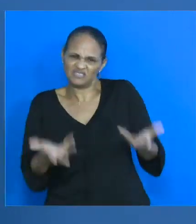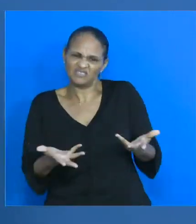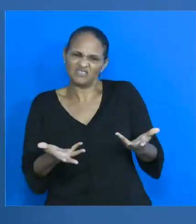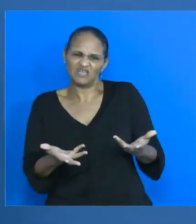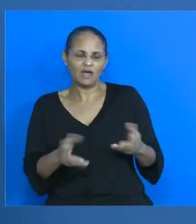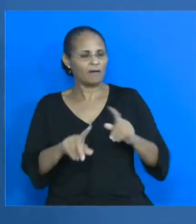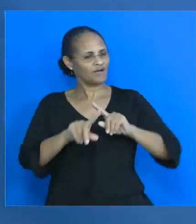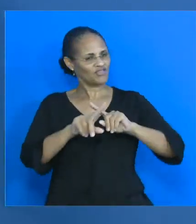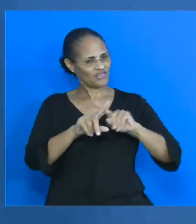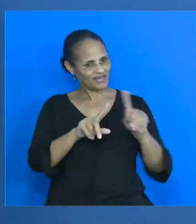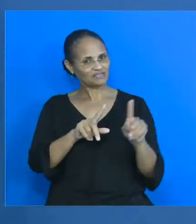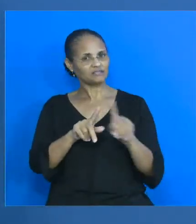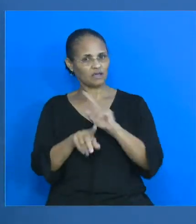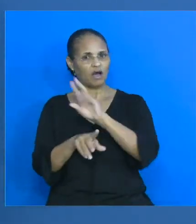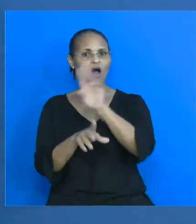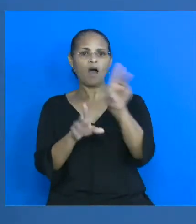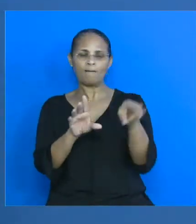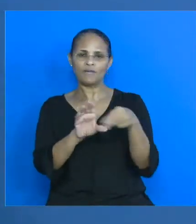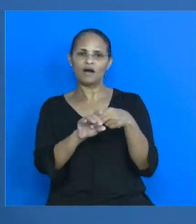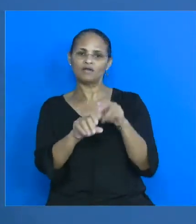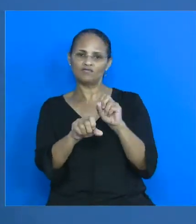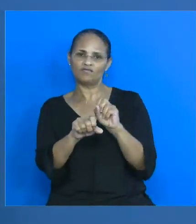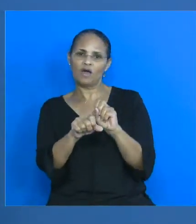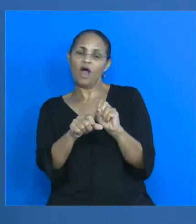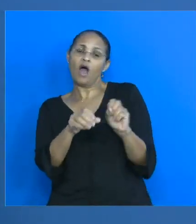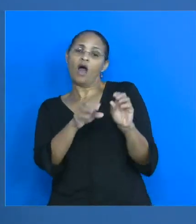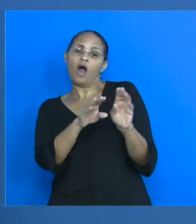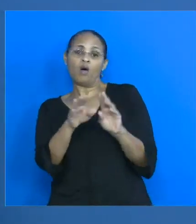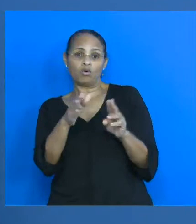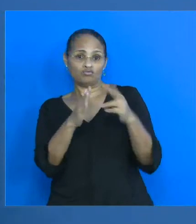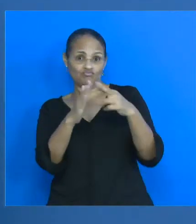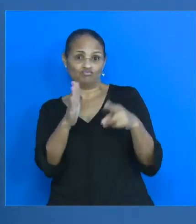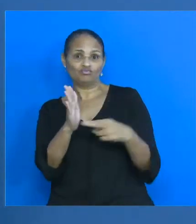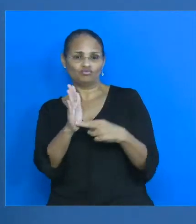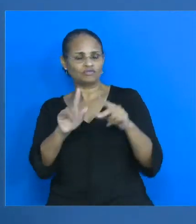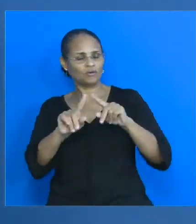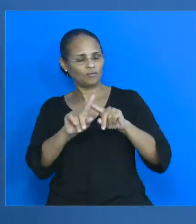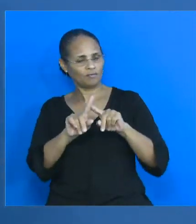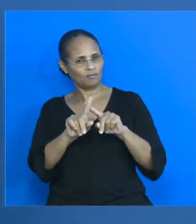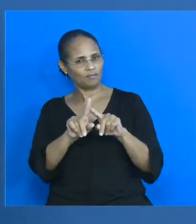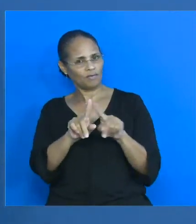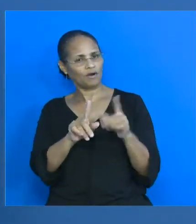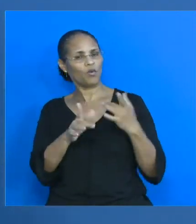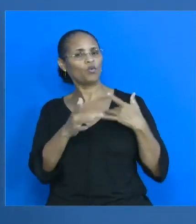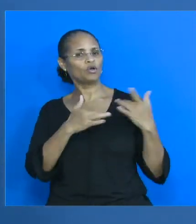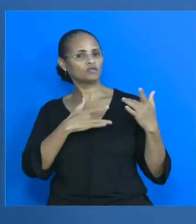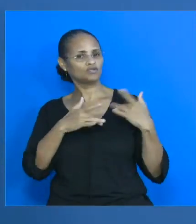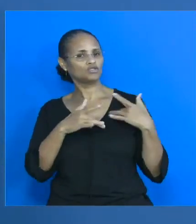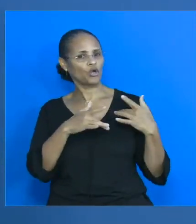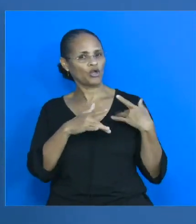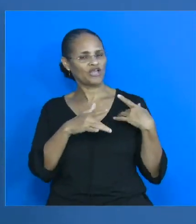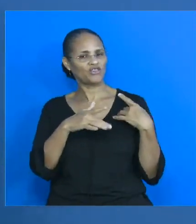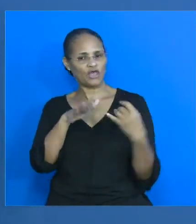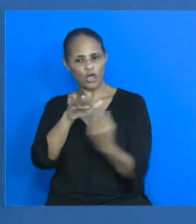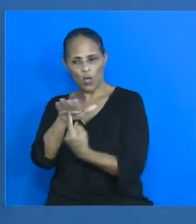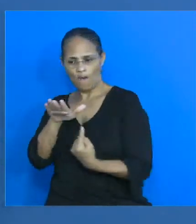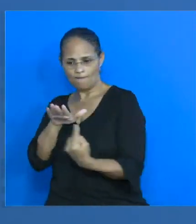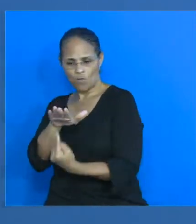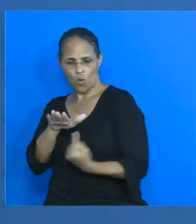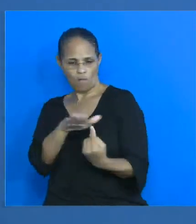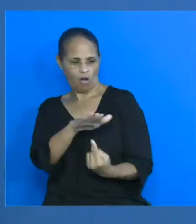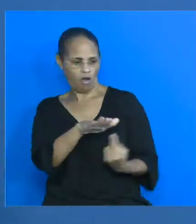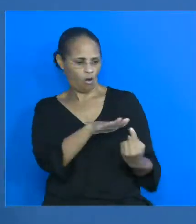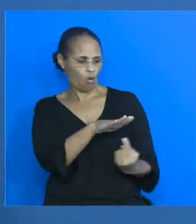part of our guidance. We are working on further information with respect to guidance concerning the mobile quarantine and what persons can and cannot